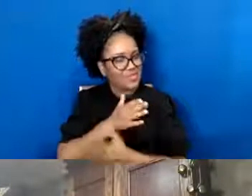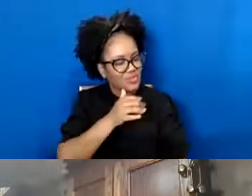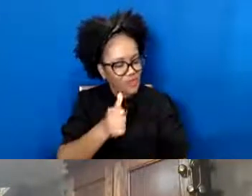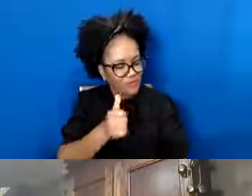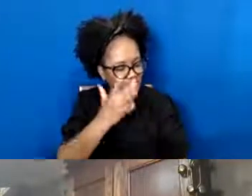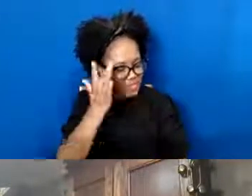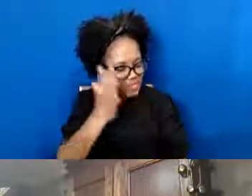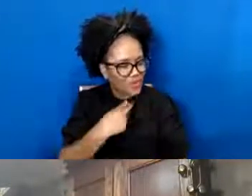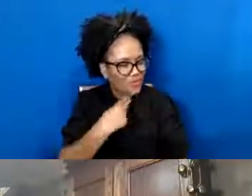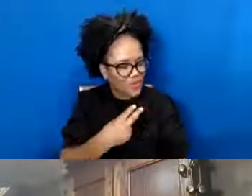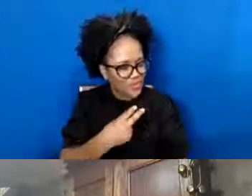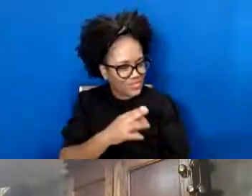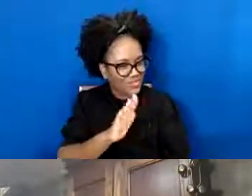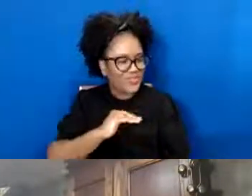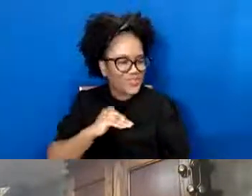Listen.